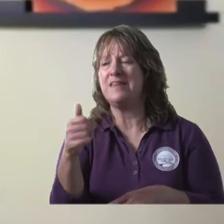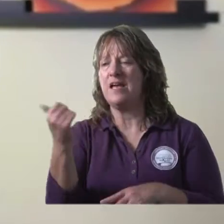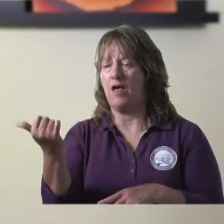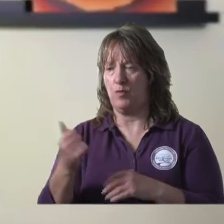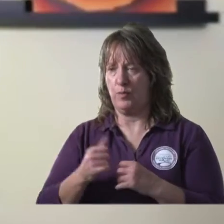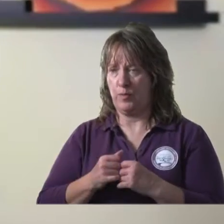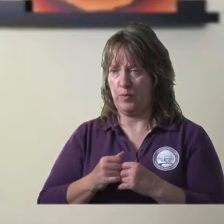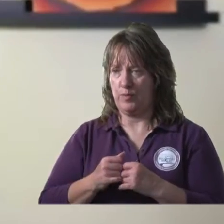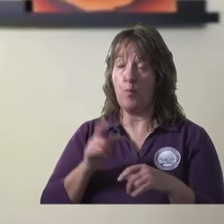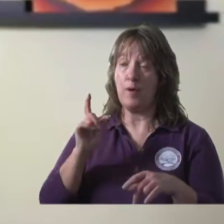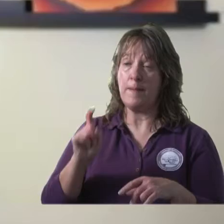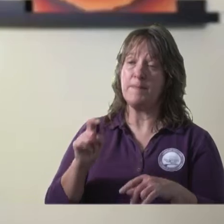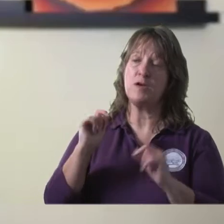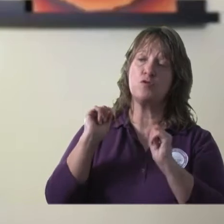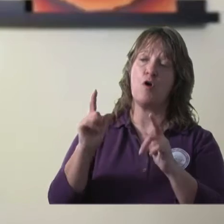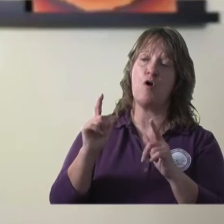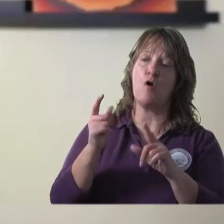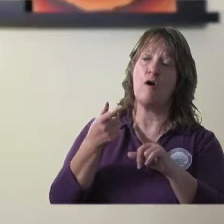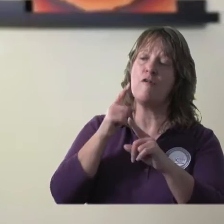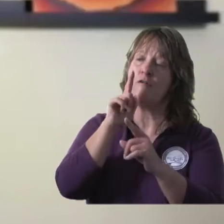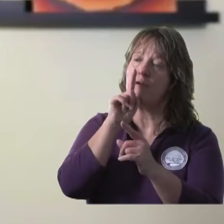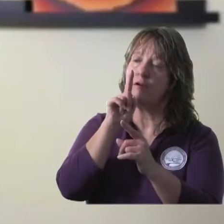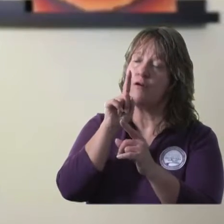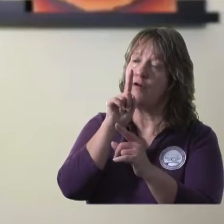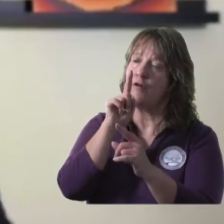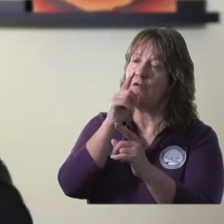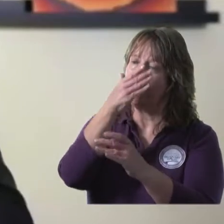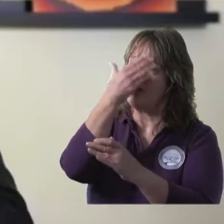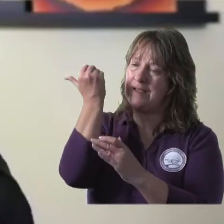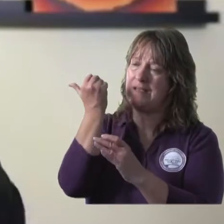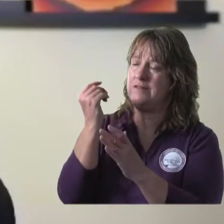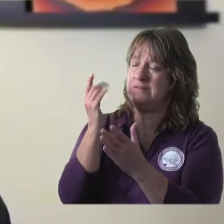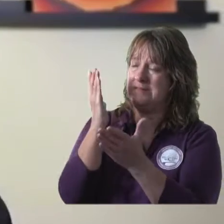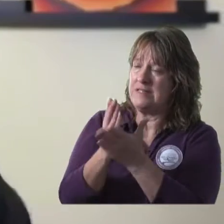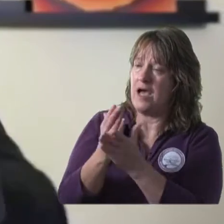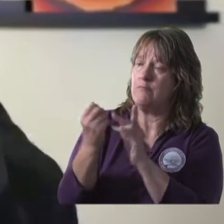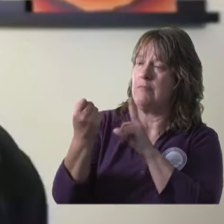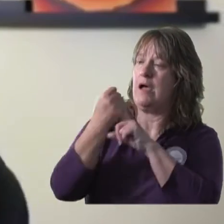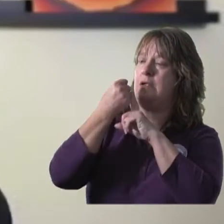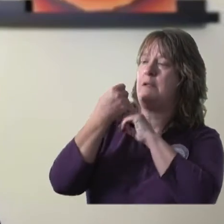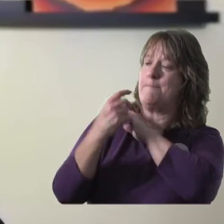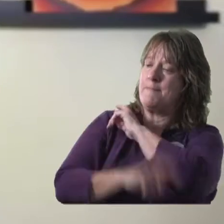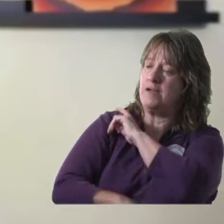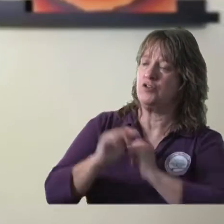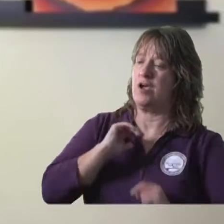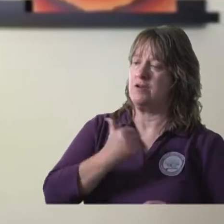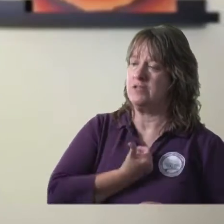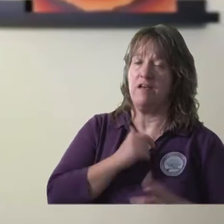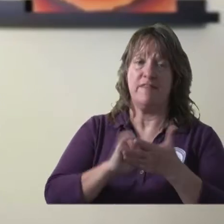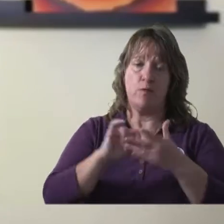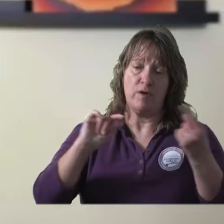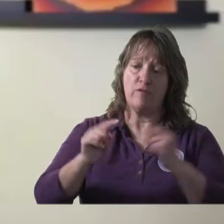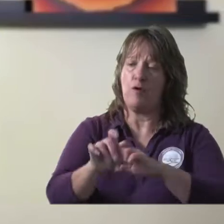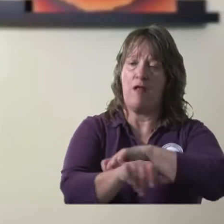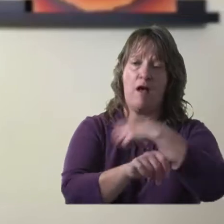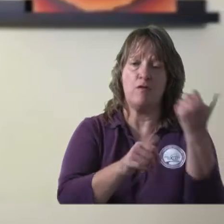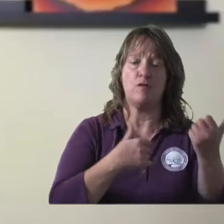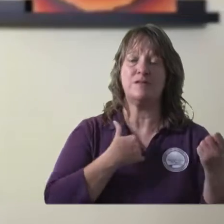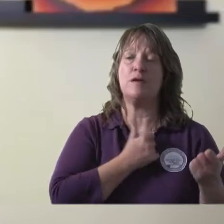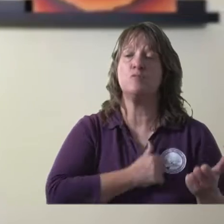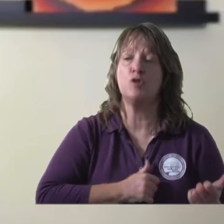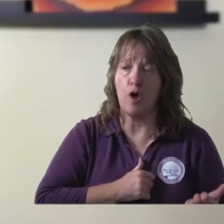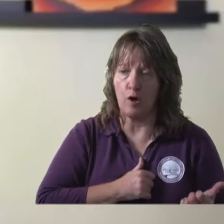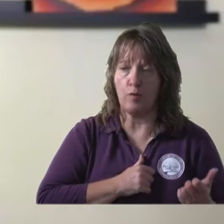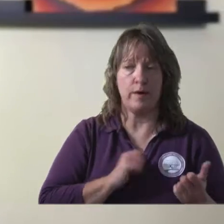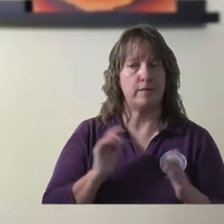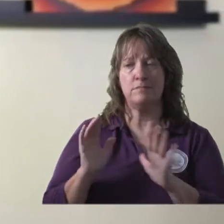other. We must fall out of love with punishing ourselves for the pain our actions have inflicted upon others. I'm sorry will